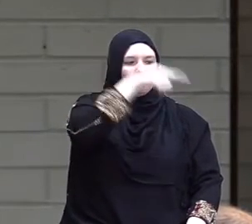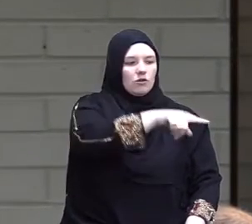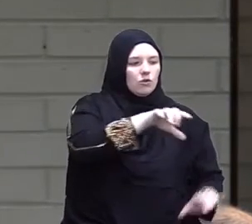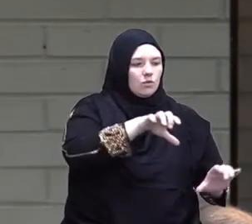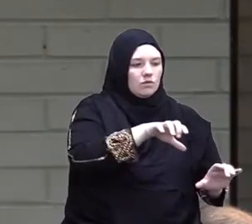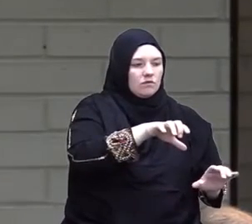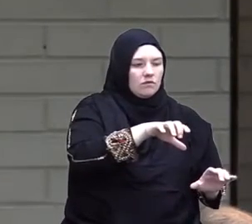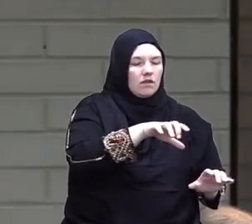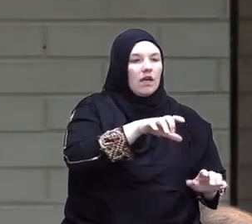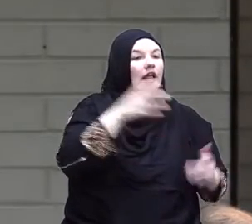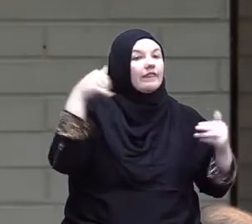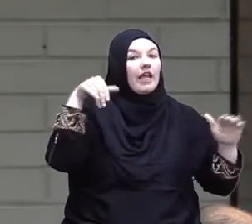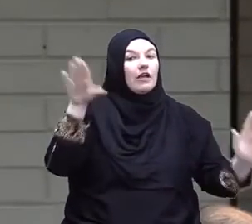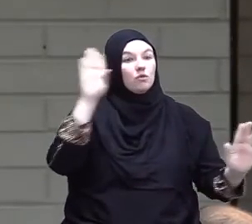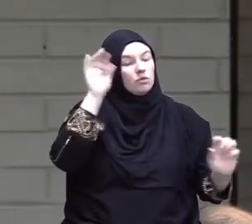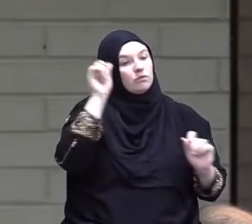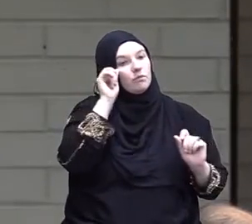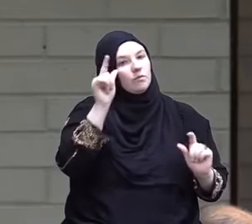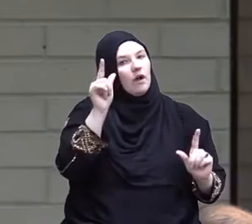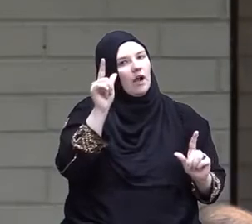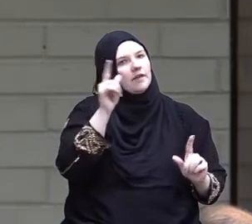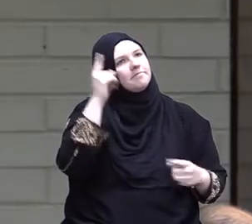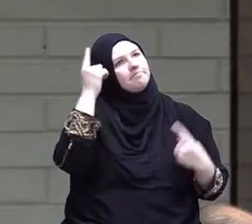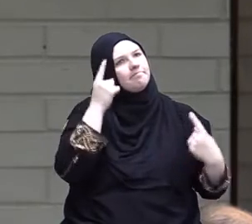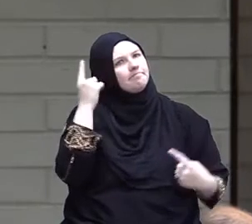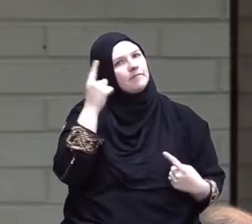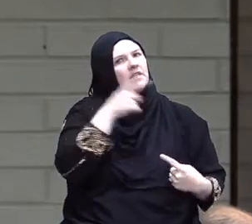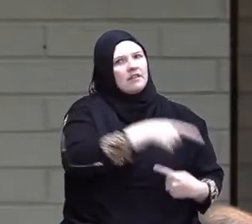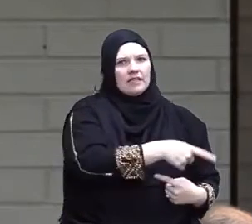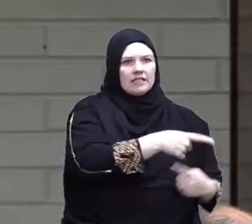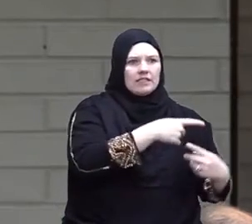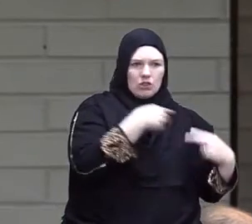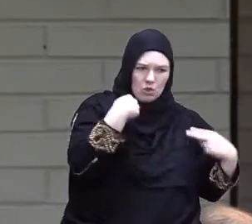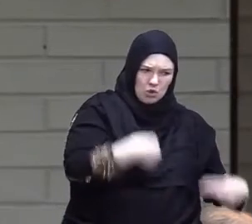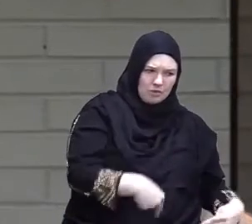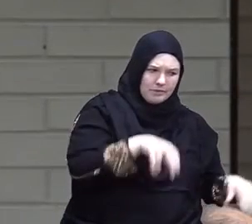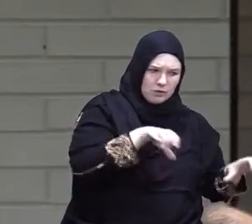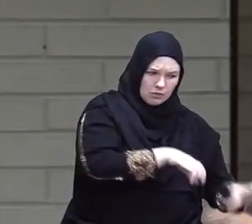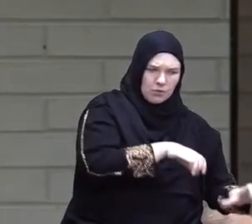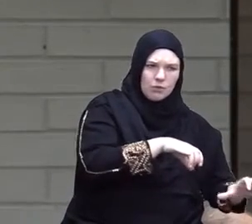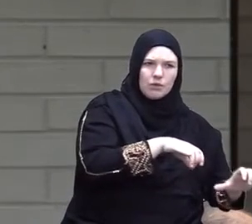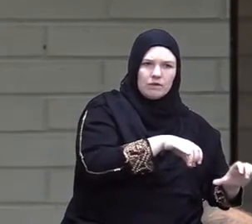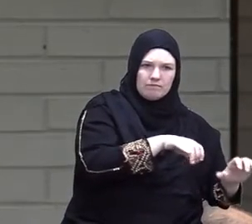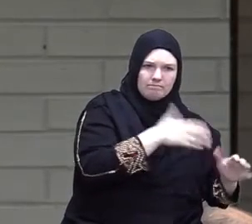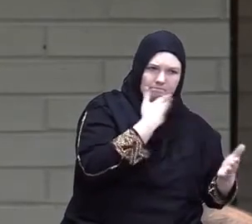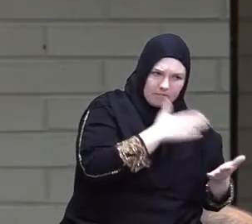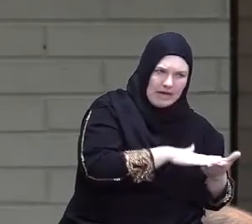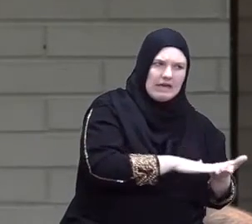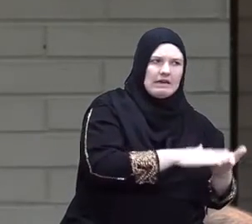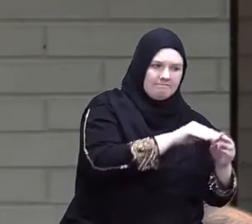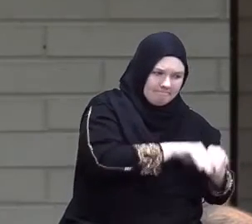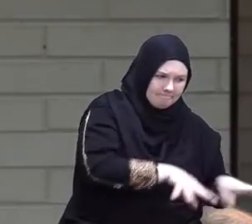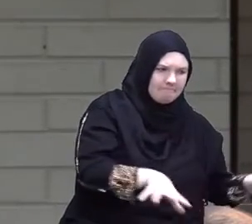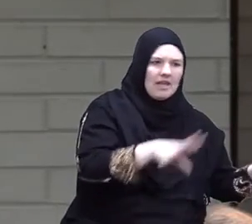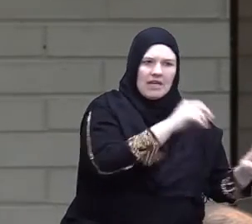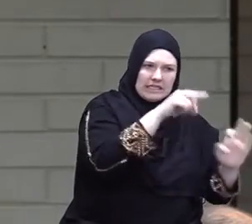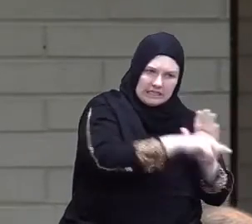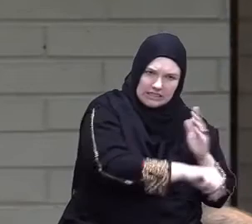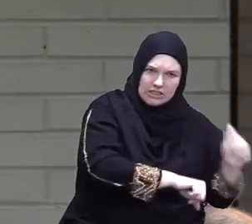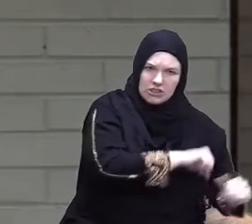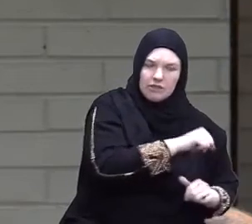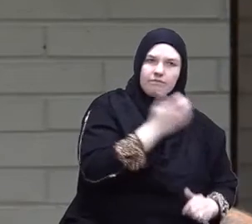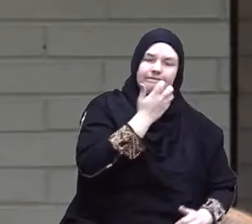many bad things, and they were just wondering, is this the one that you want, you are going to create and place on